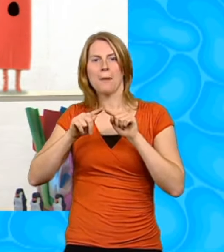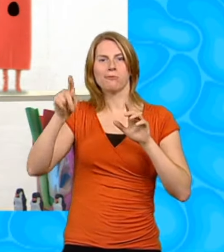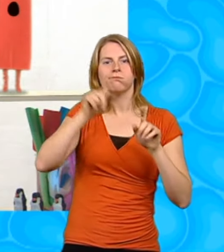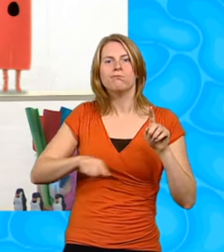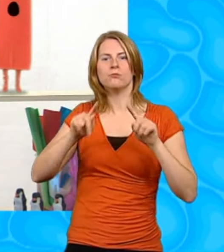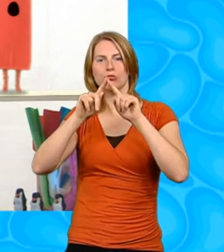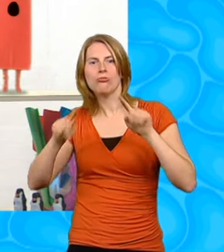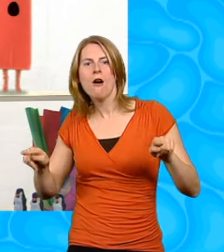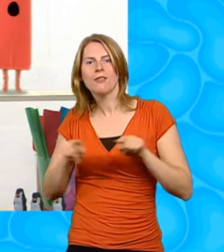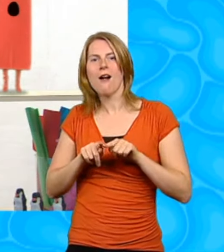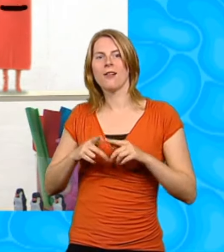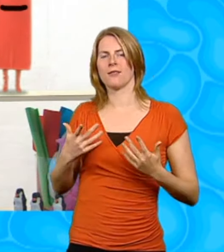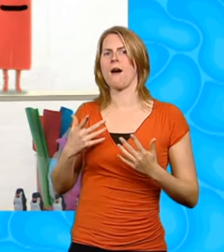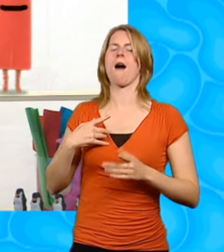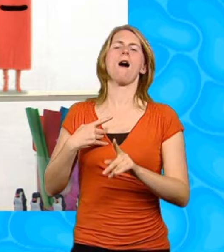Ah, they're asleep.